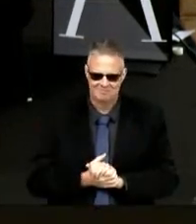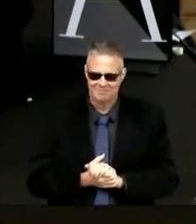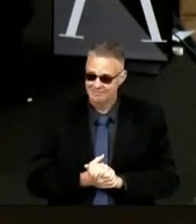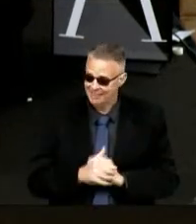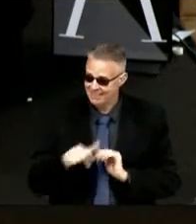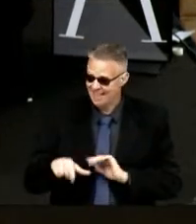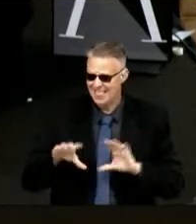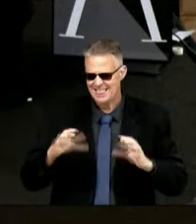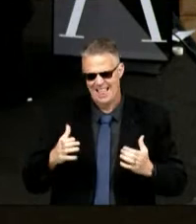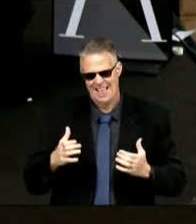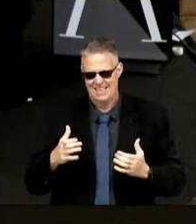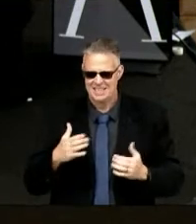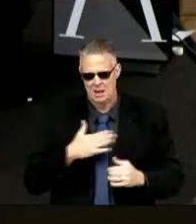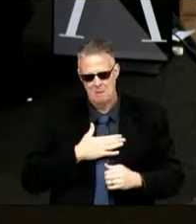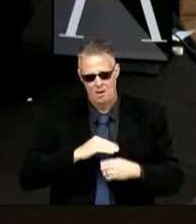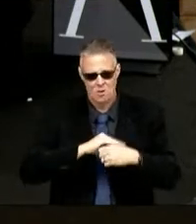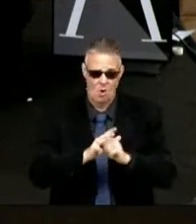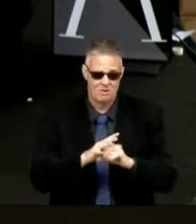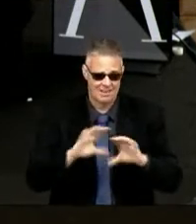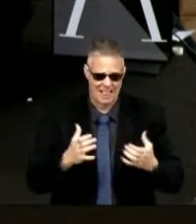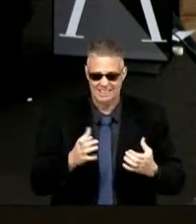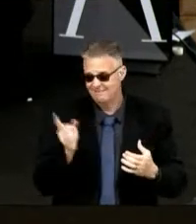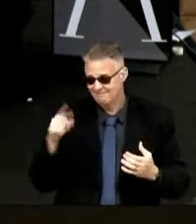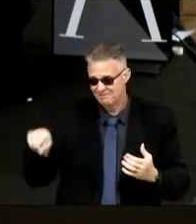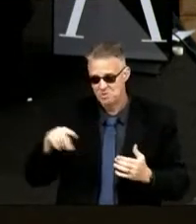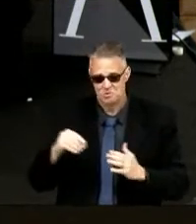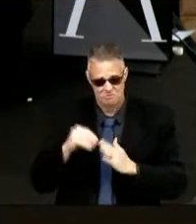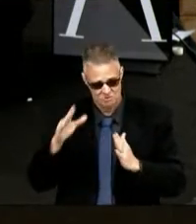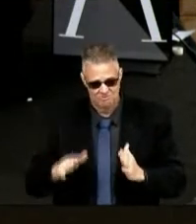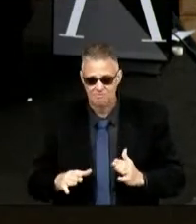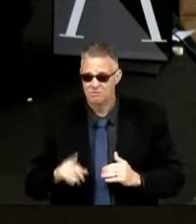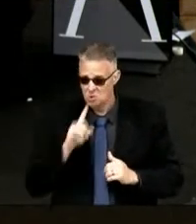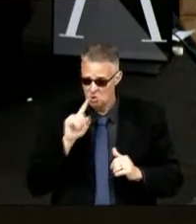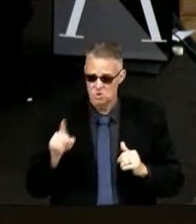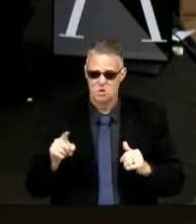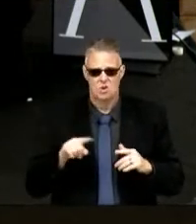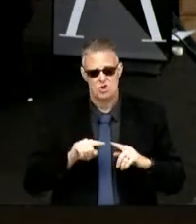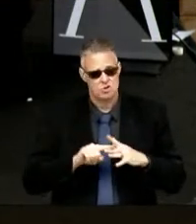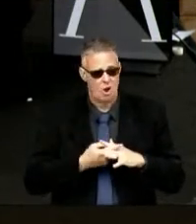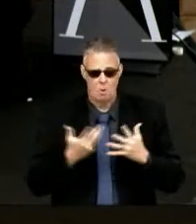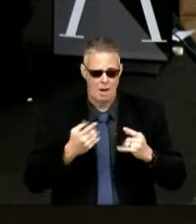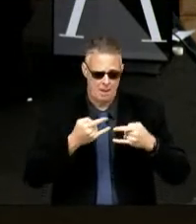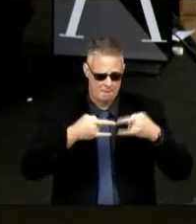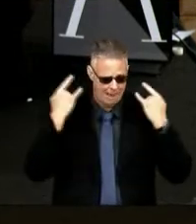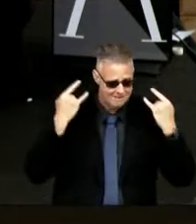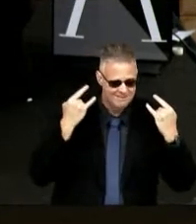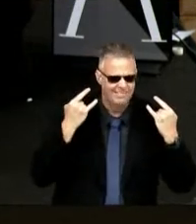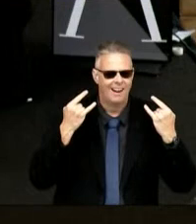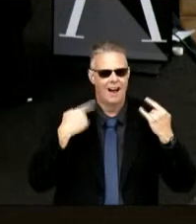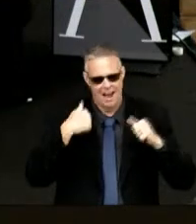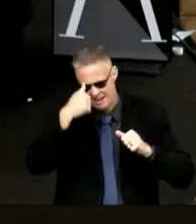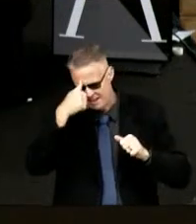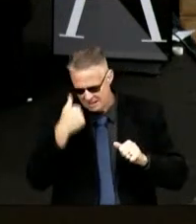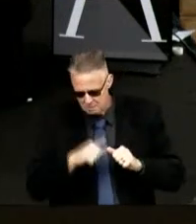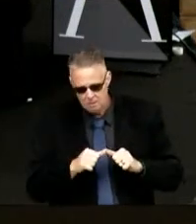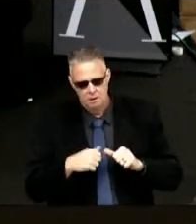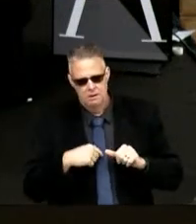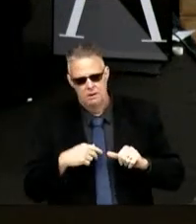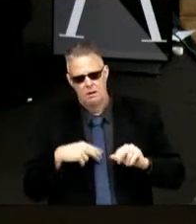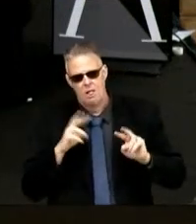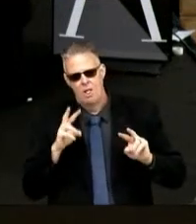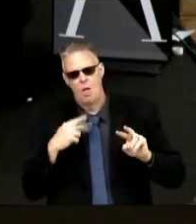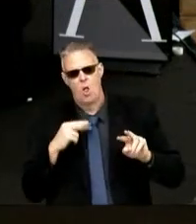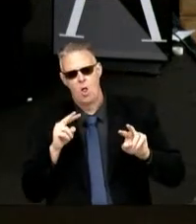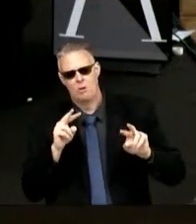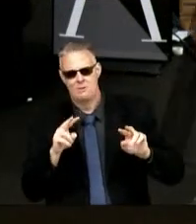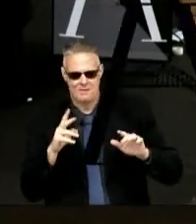This class is my COVID class. These are my COVID students. They started with masks on, and I remember looking forward to seeing their